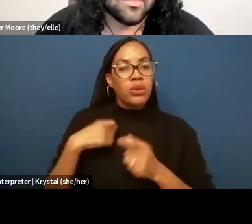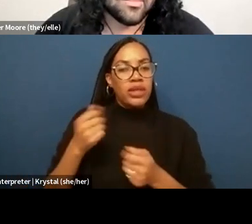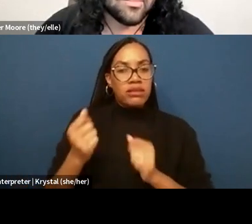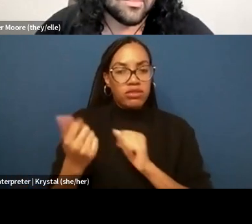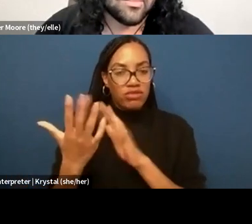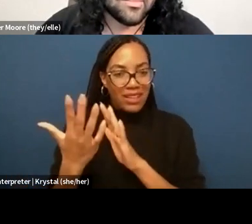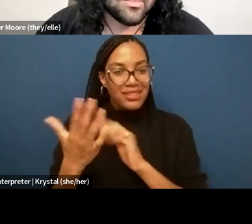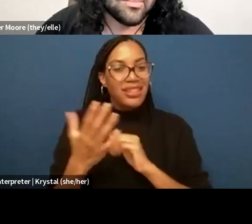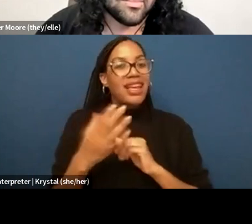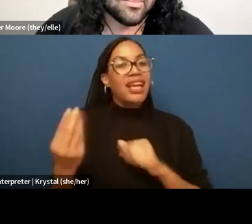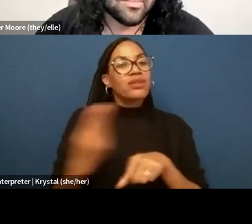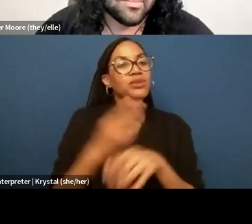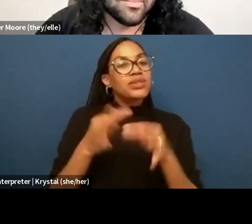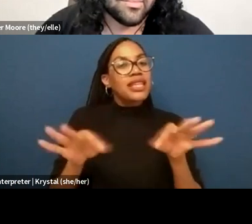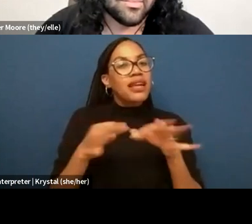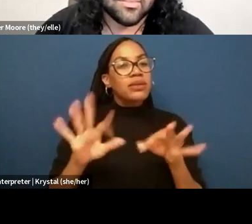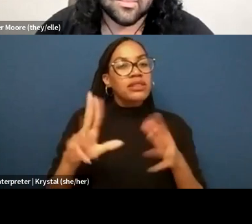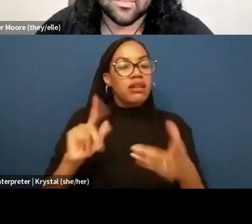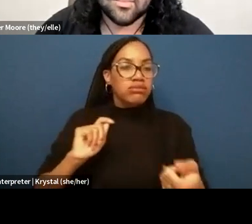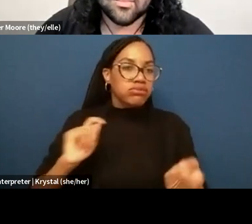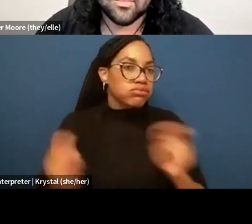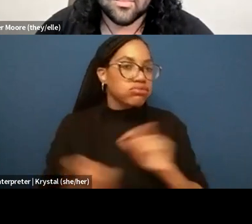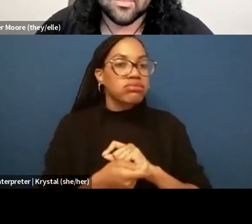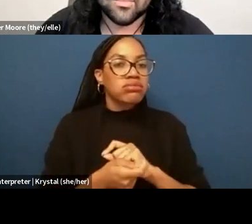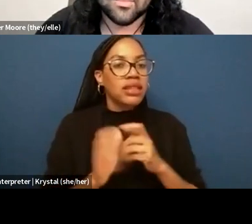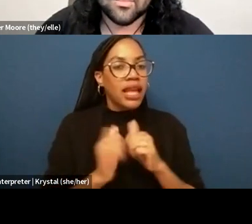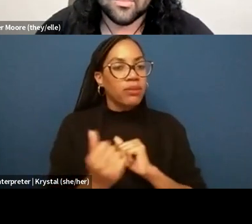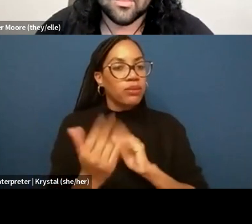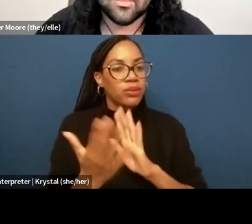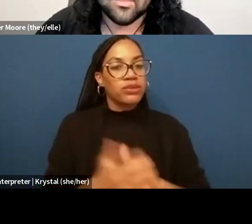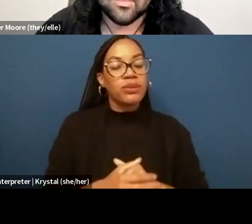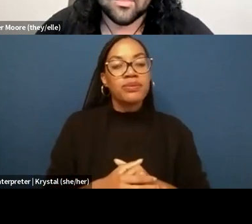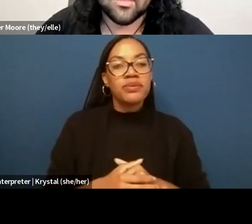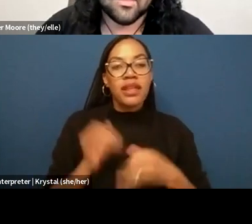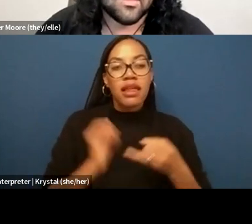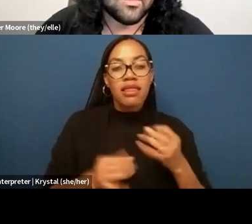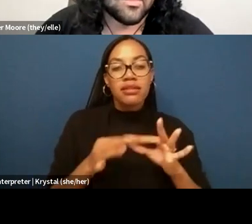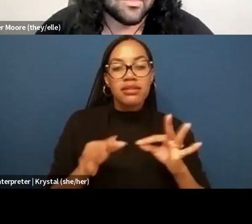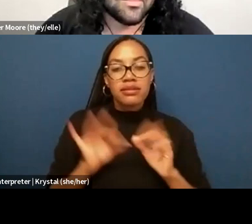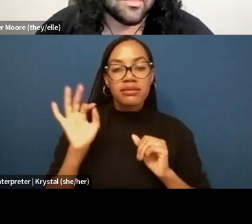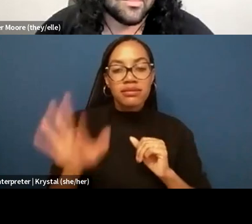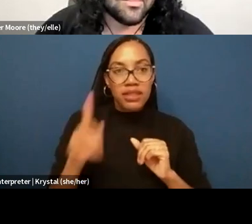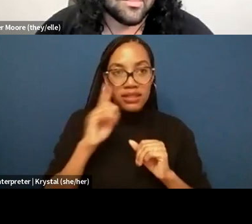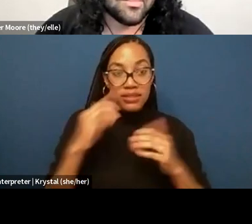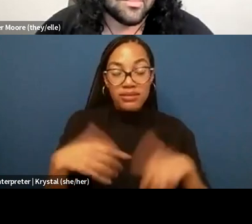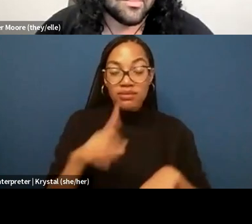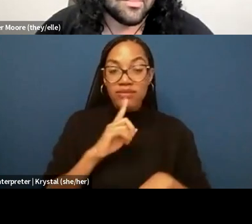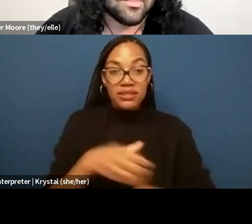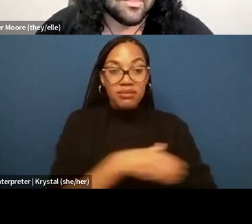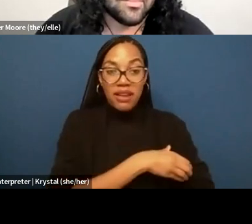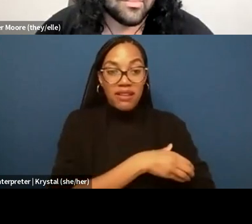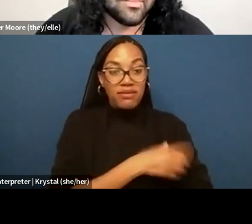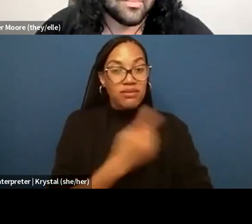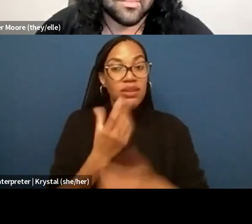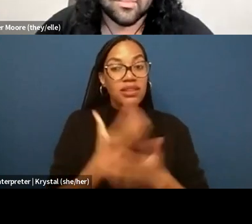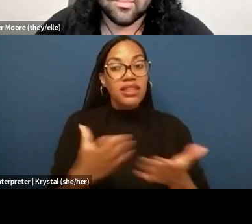thing, I would say that I think it's really powerful what I also learned from abolitionists, particularly who